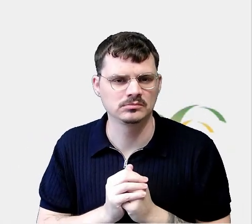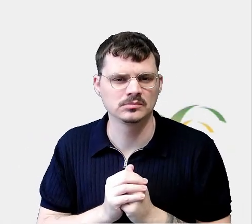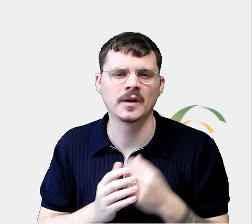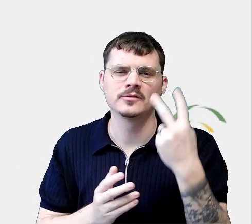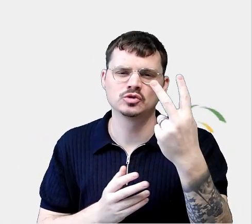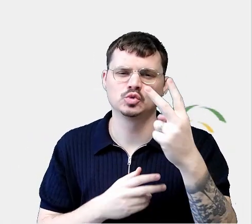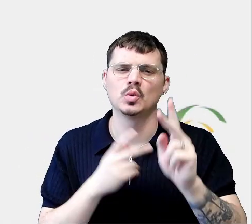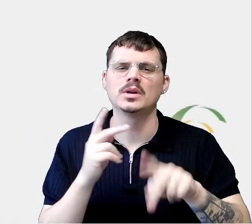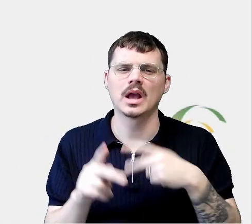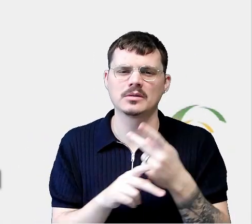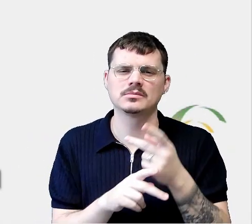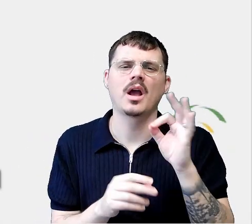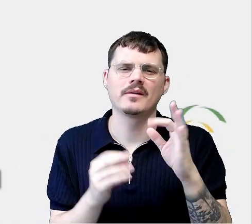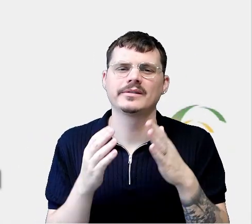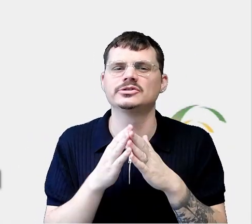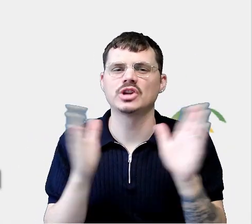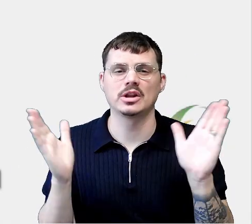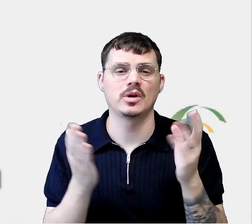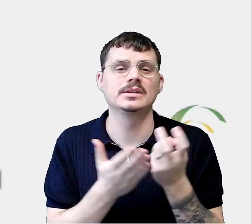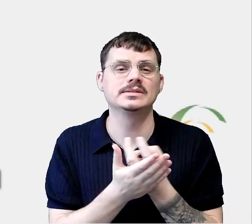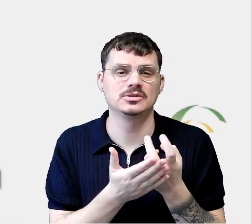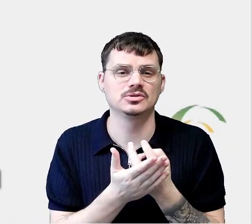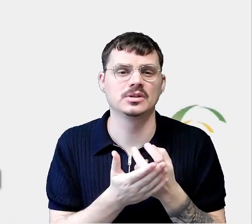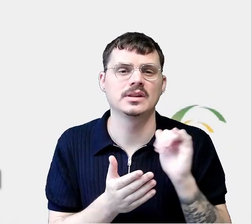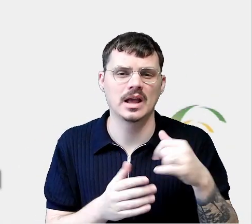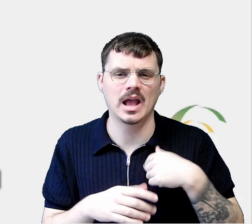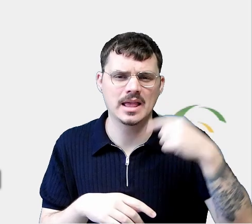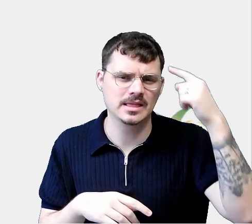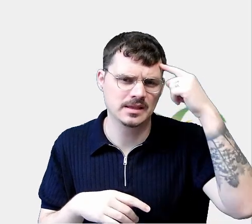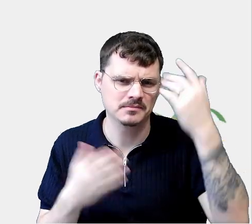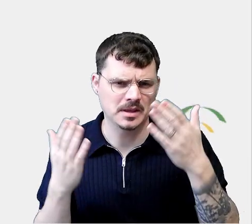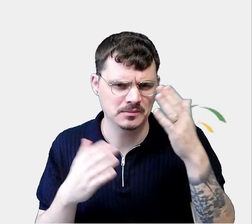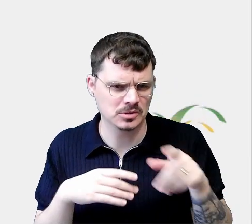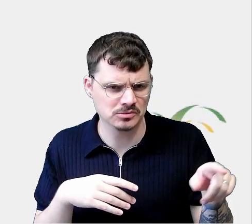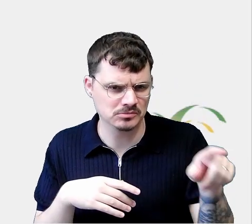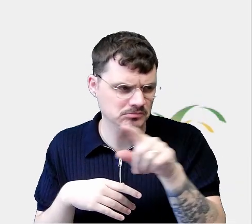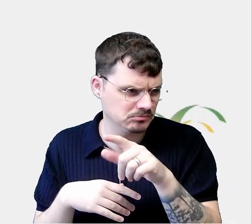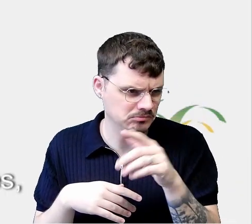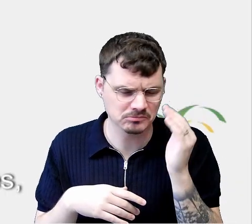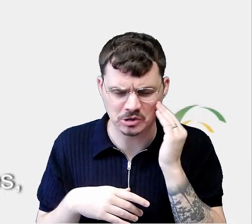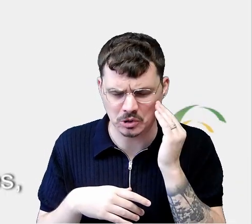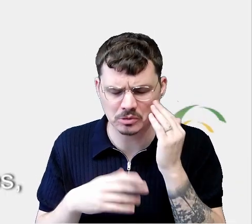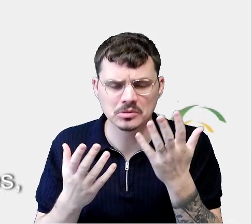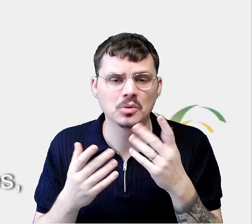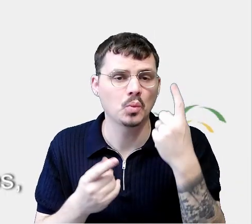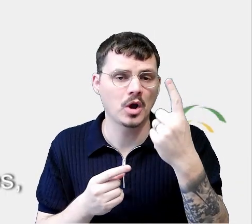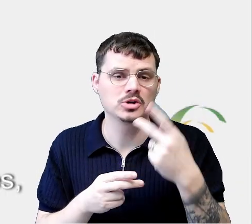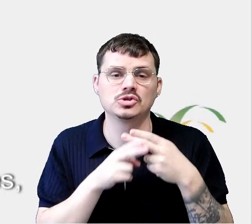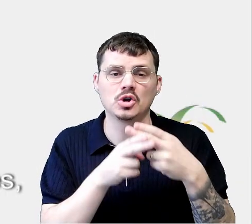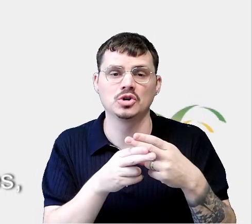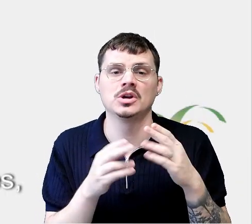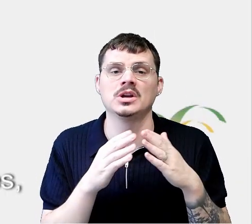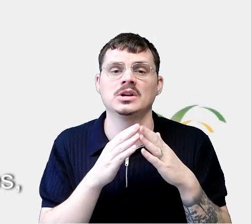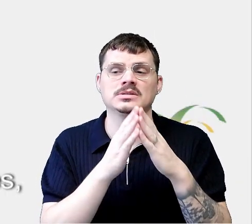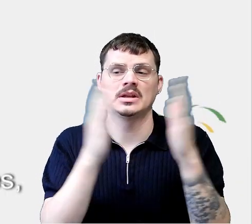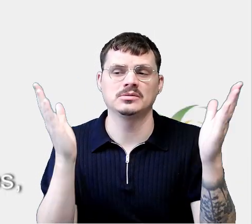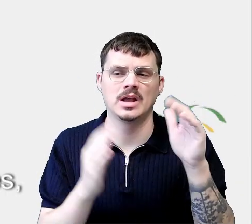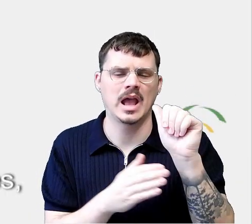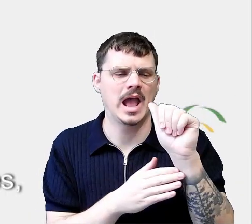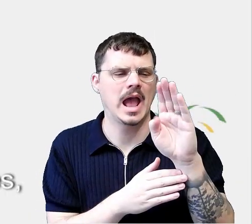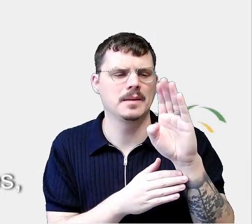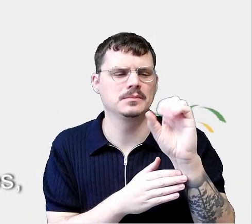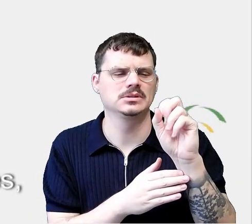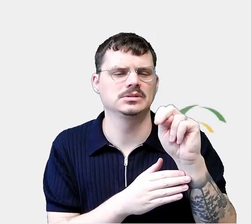There's two types of generalized seizures that I think we're all probably familiar with. One is called generalized